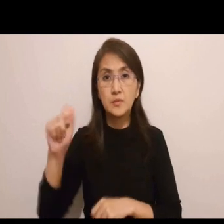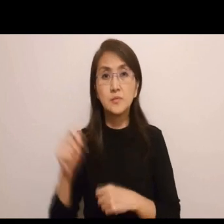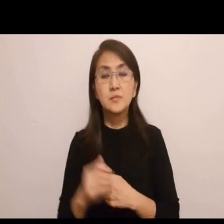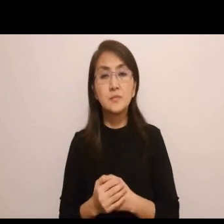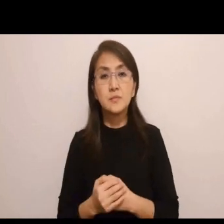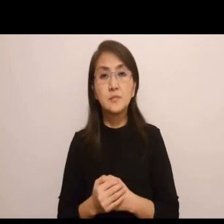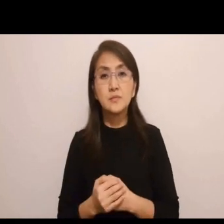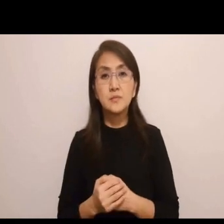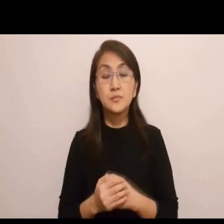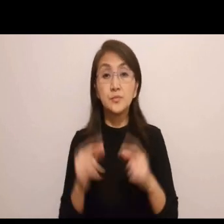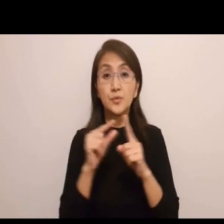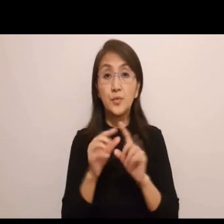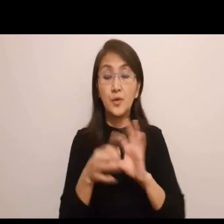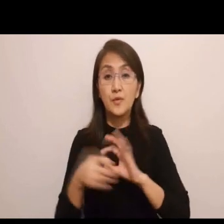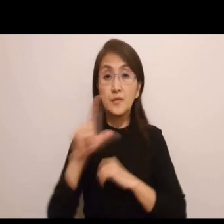edge of the sword.